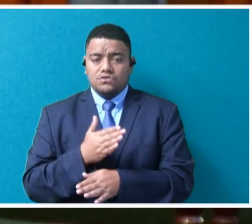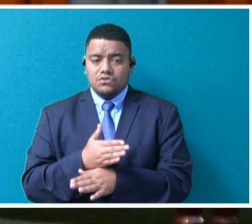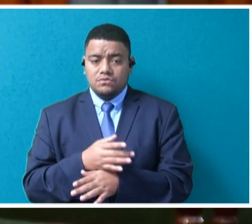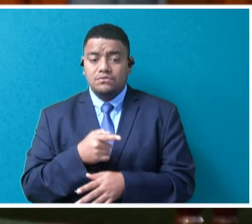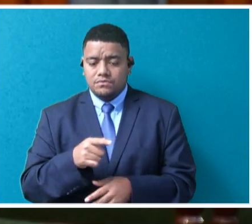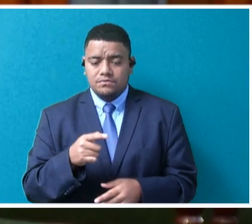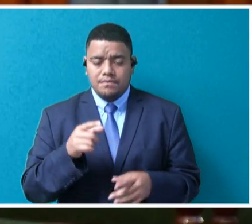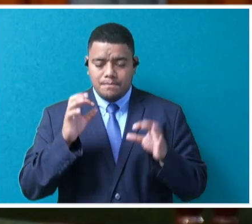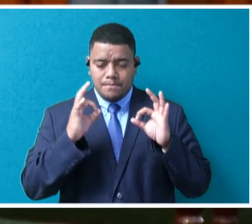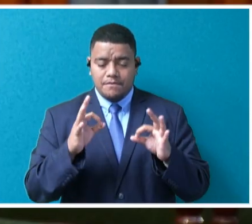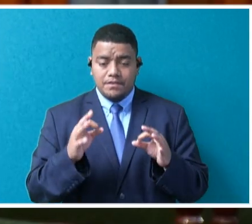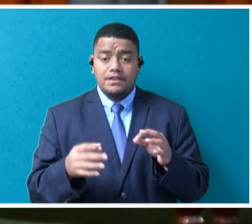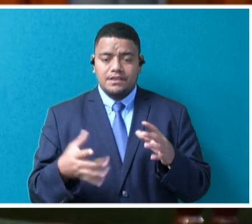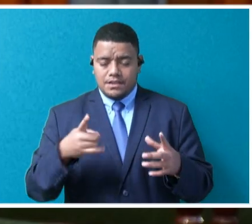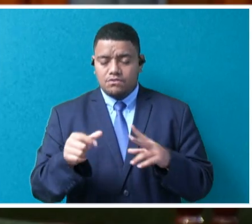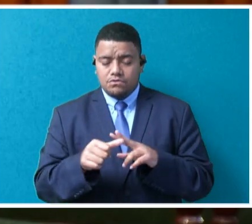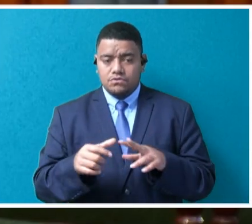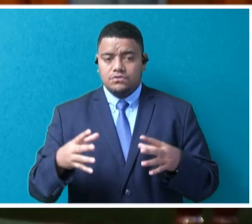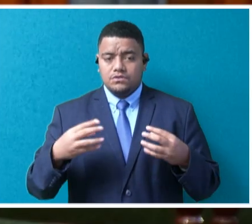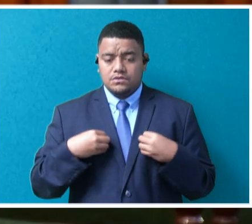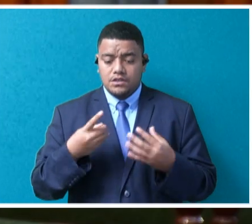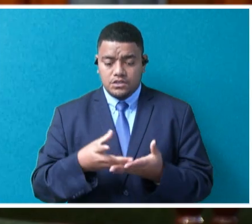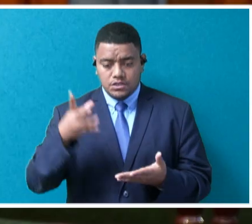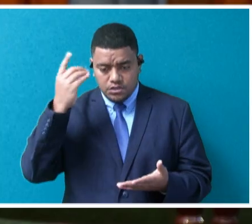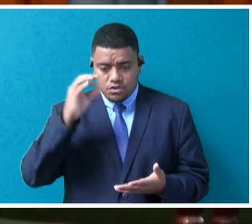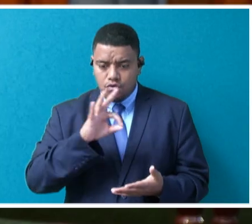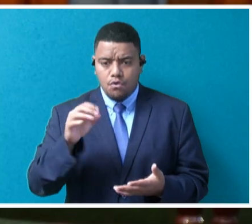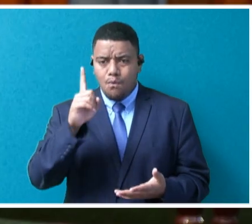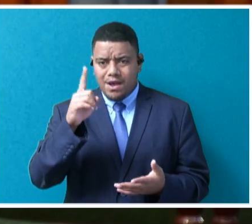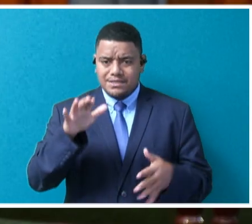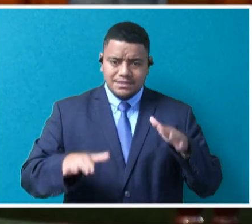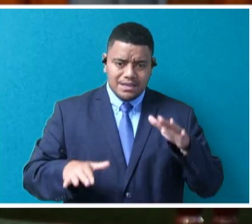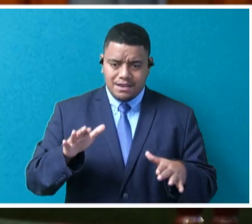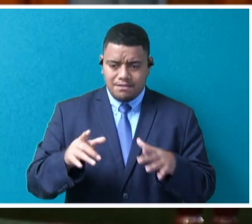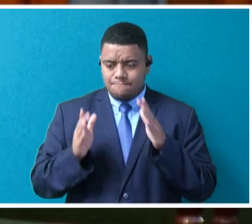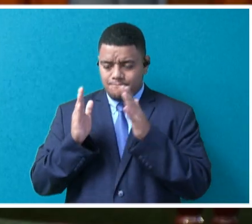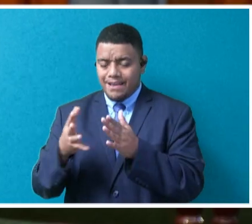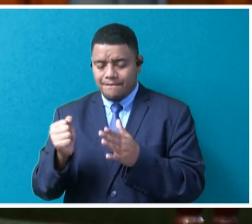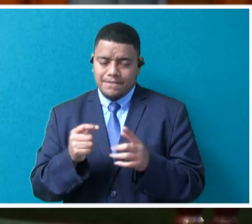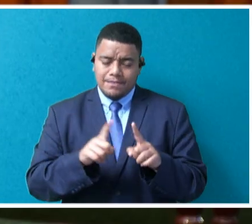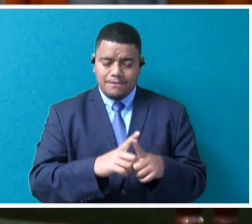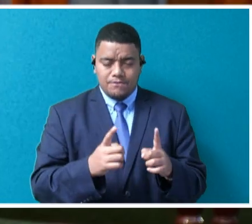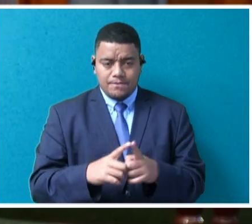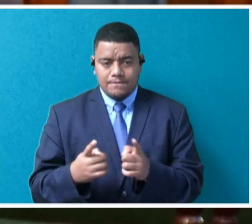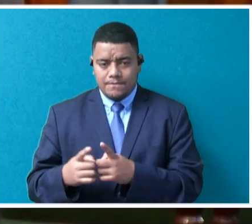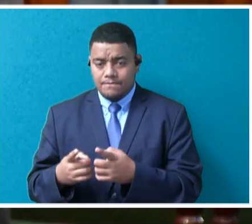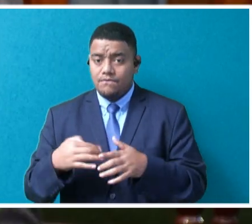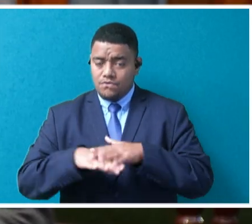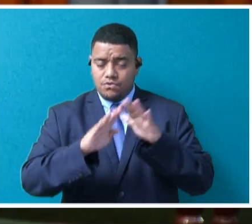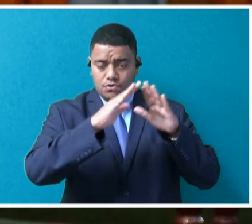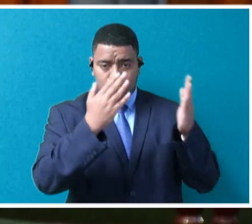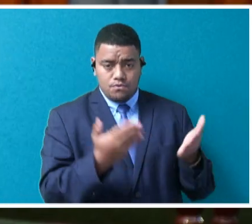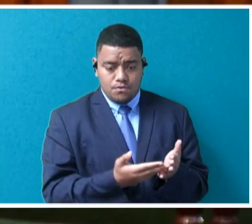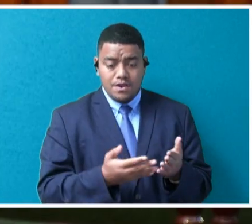is perfect, acceptable. Education is not a one-size-fits-all model. Across the world, it is